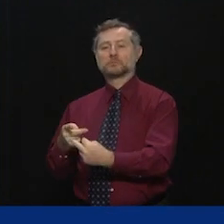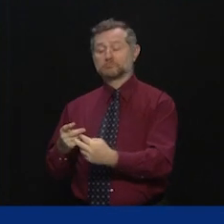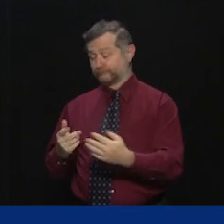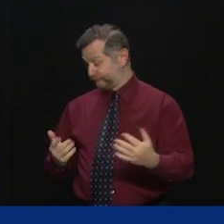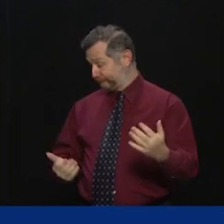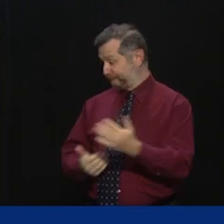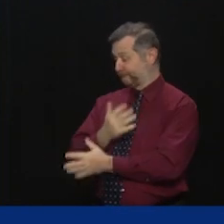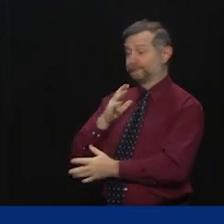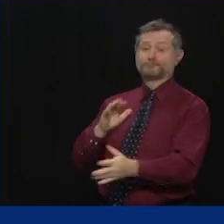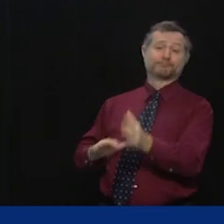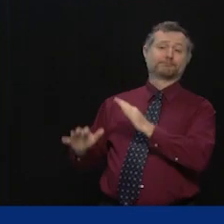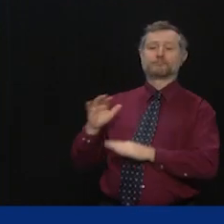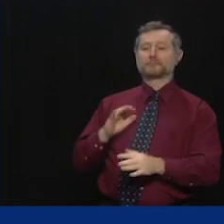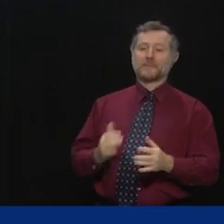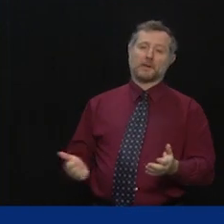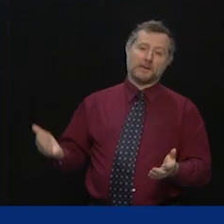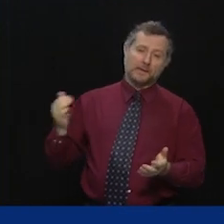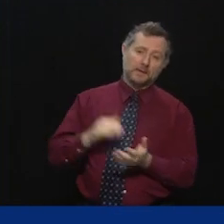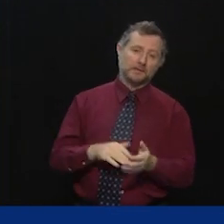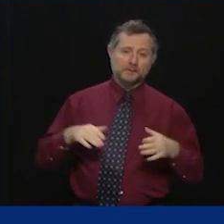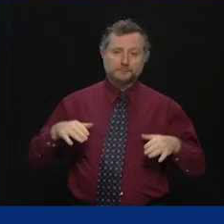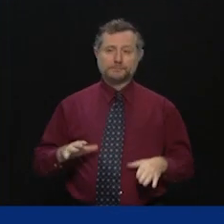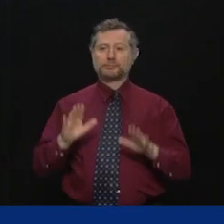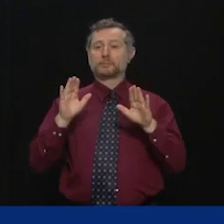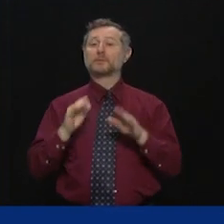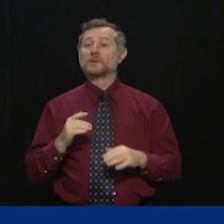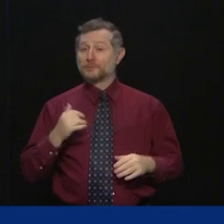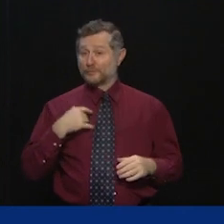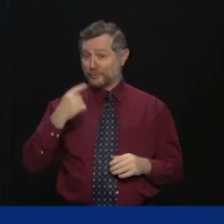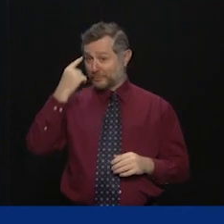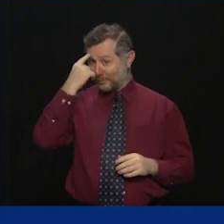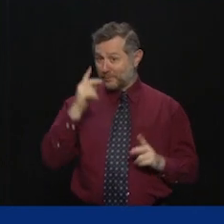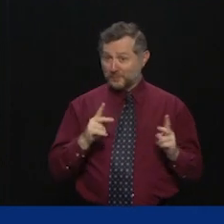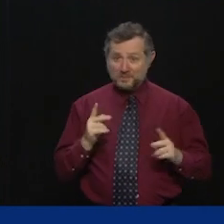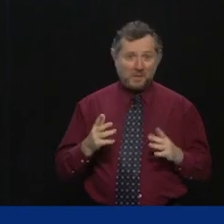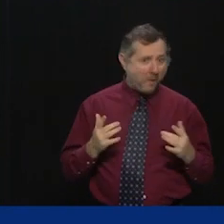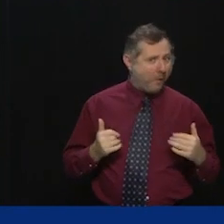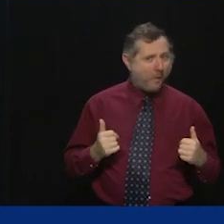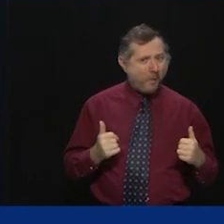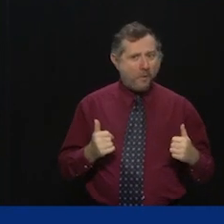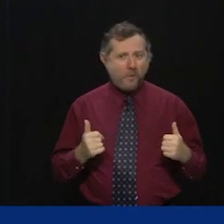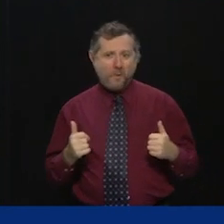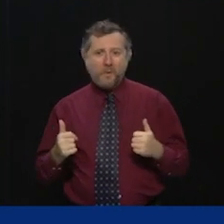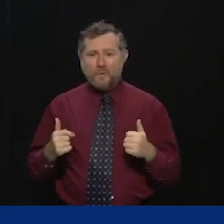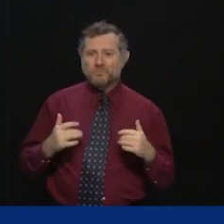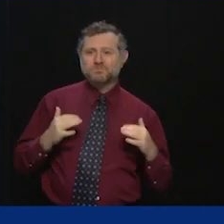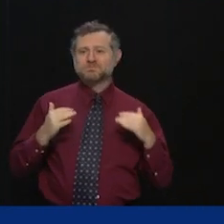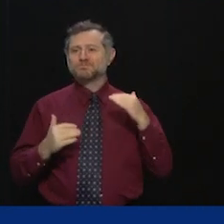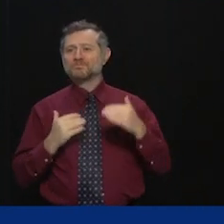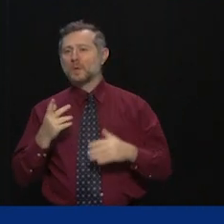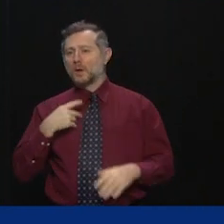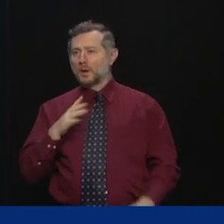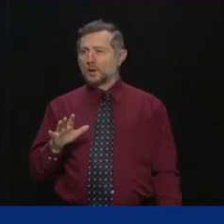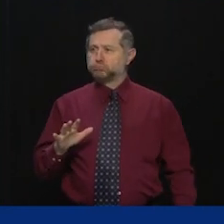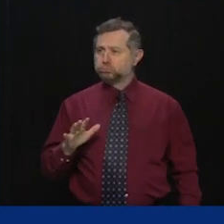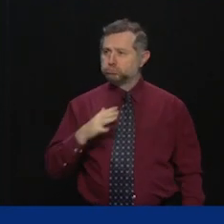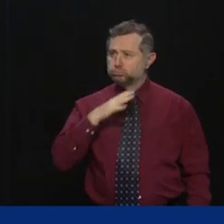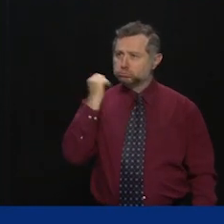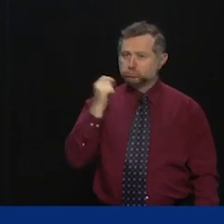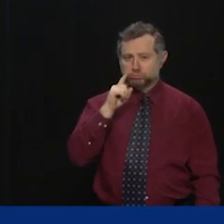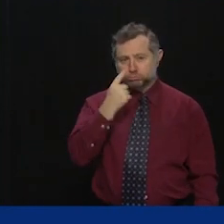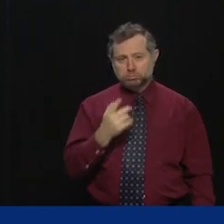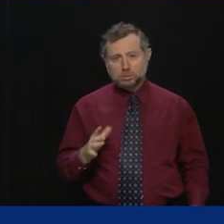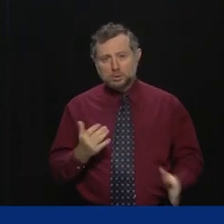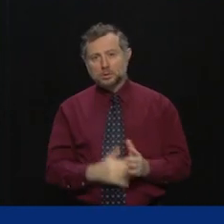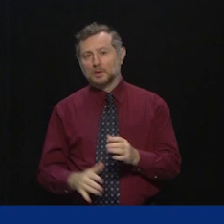was so hard because people were they worked hard, but they're getting tired. I mean, everybody's a human being at the end of the day, and they get tired and they're exhausted.